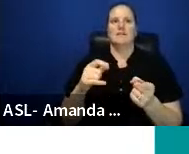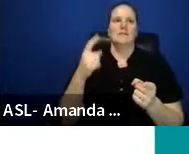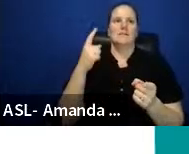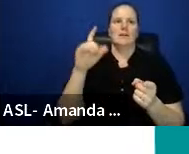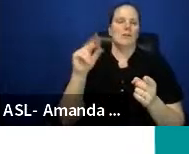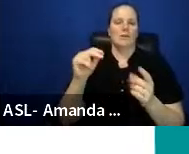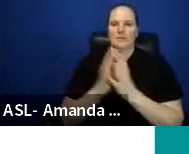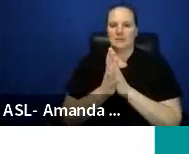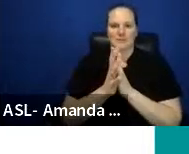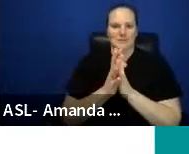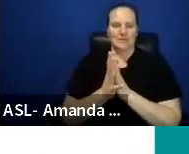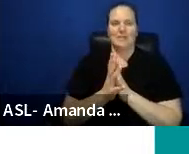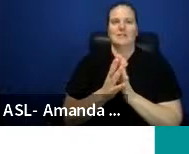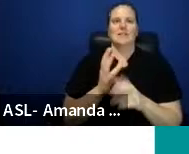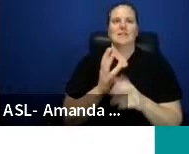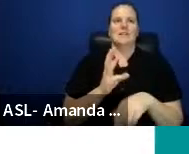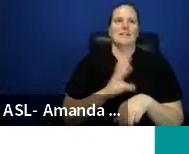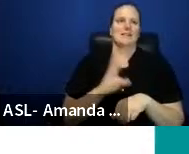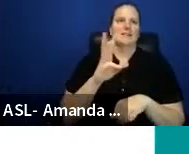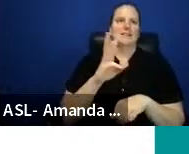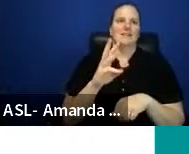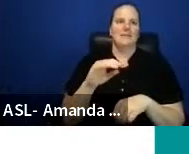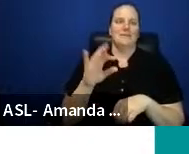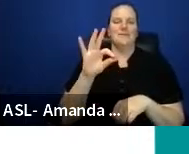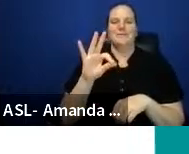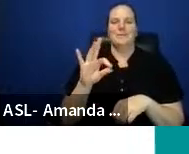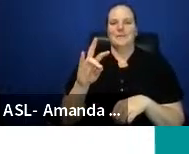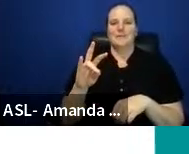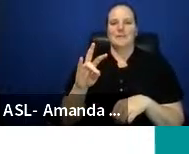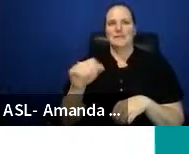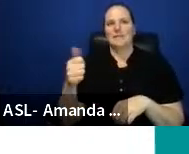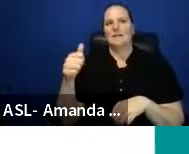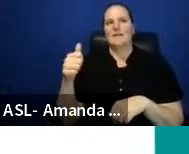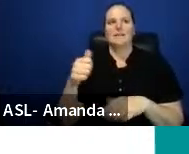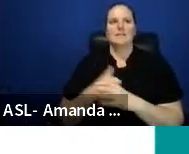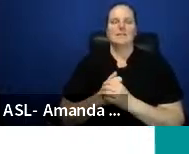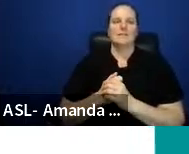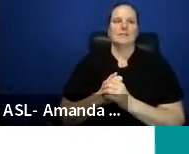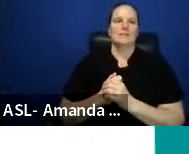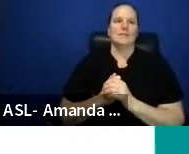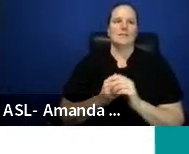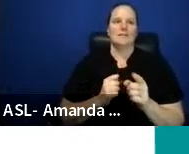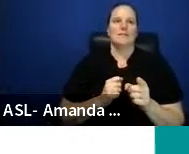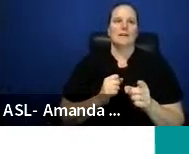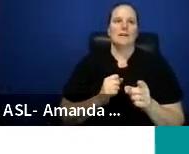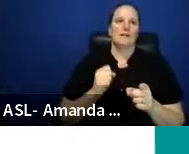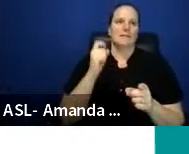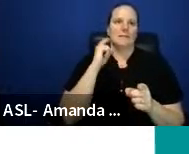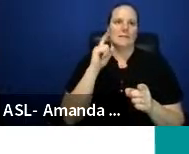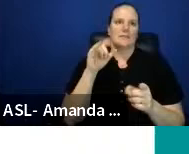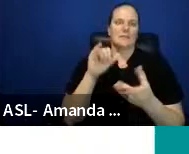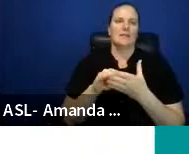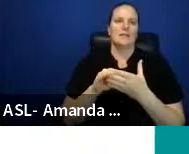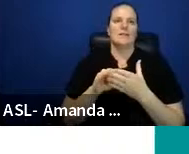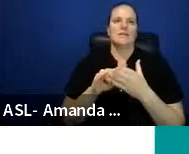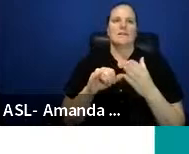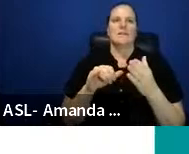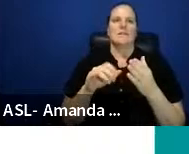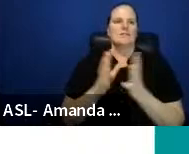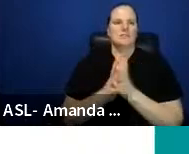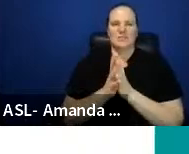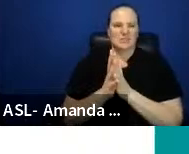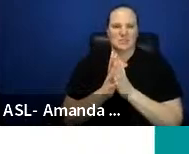But 6 o'clock, 7 o'clock, 8 o'clock, 9 o'clock, 10 o'clock, by the time 10 o'clock rolls around, the congestion has cleared up